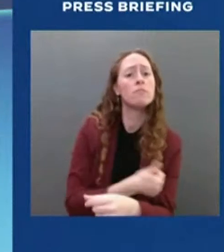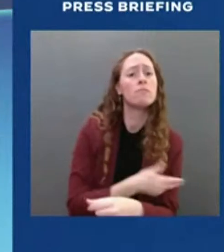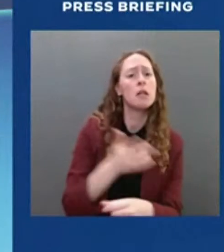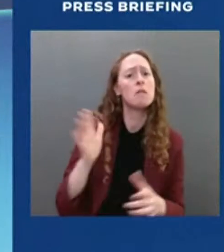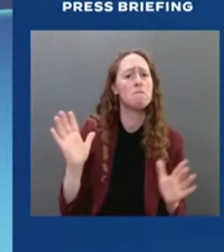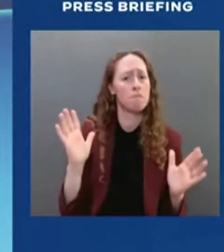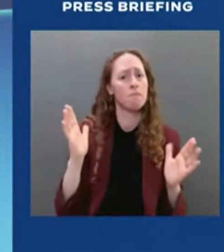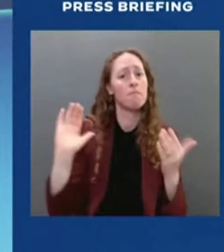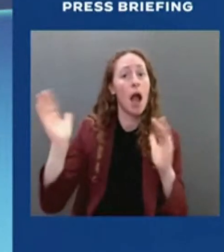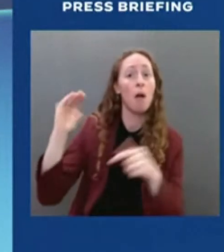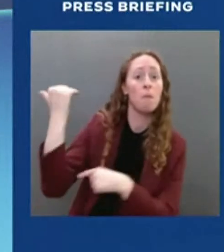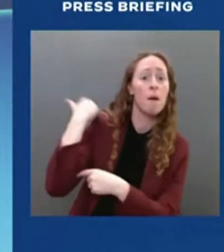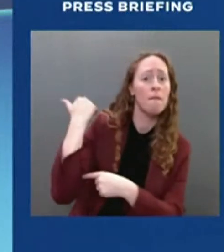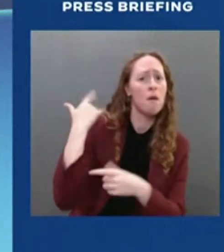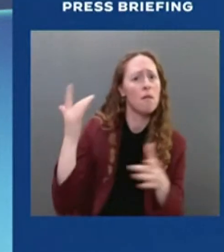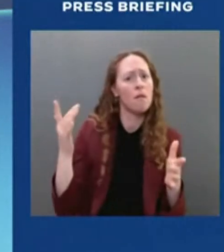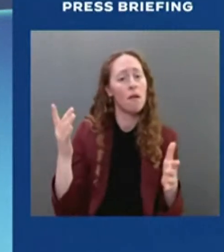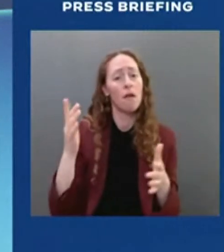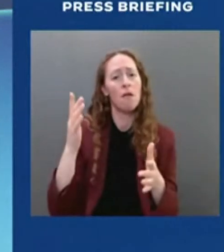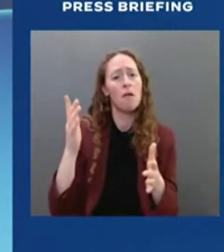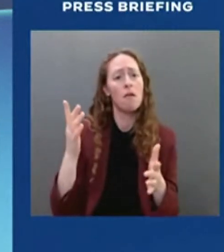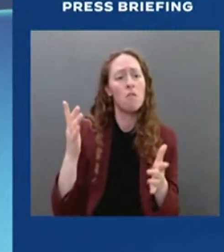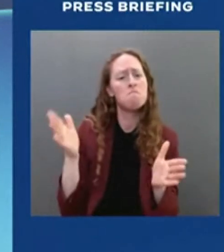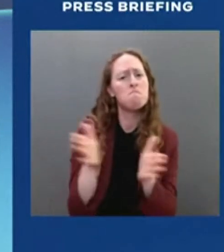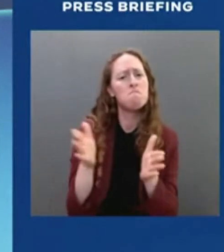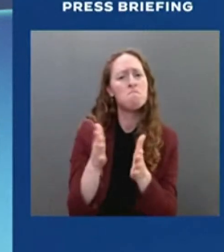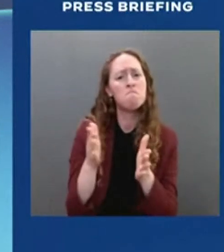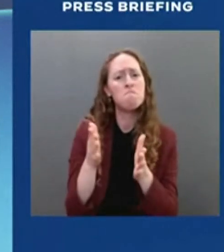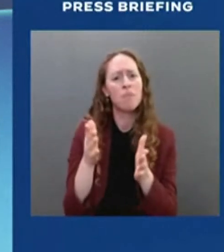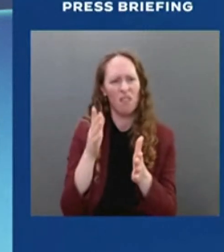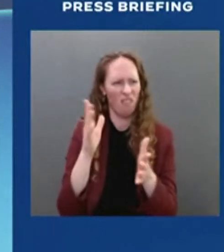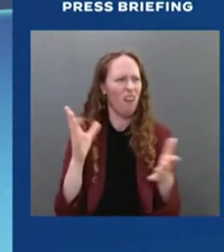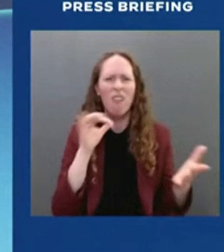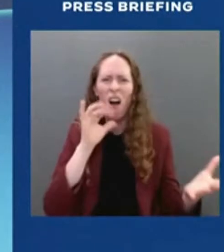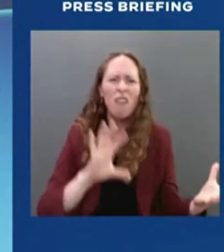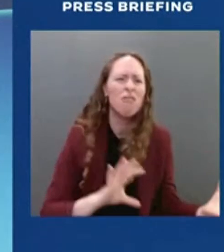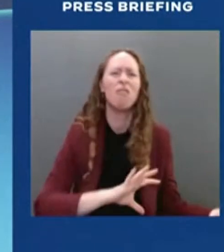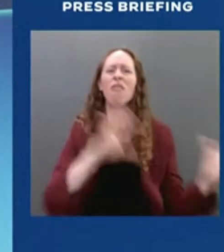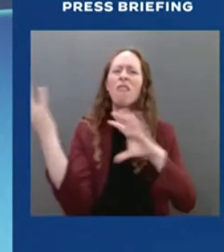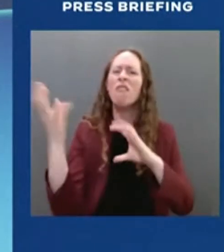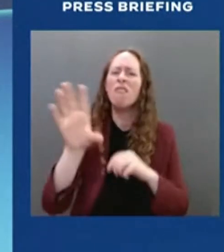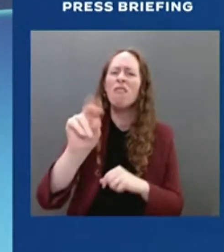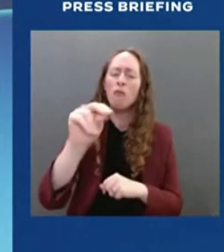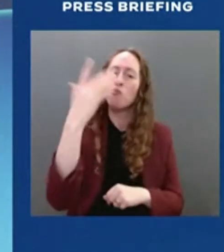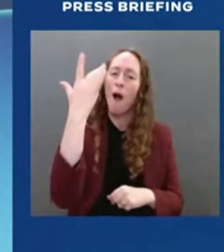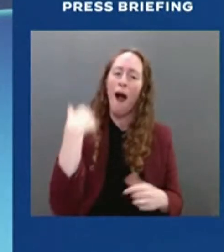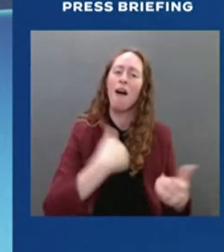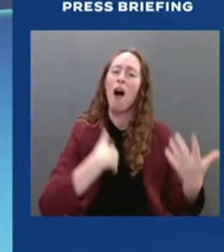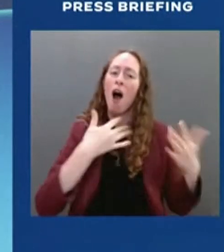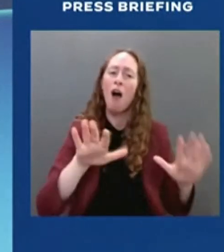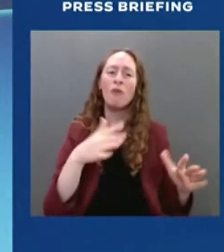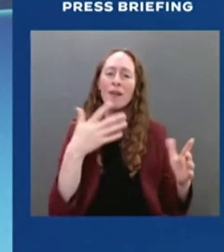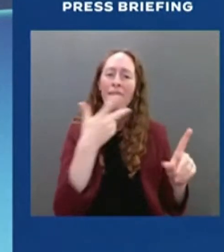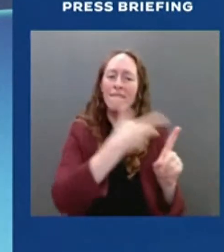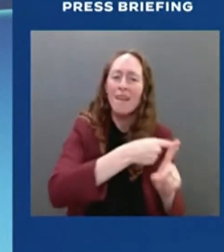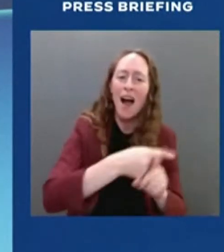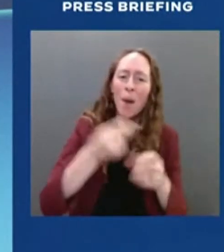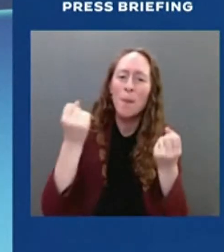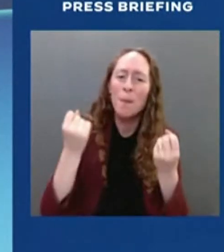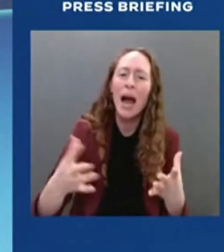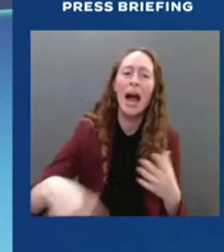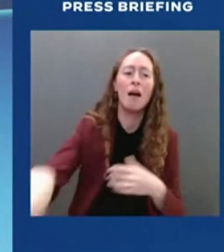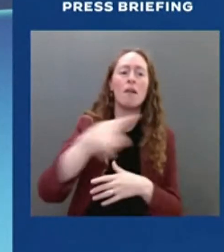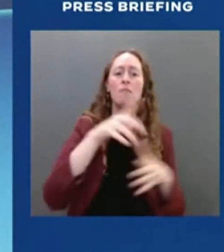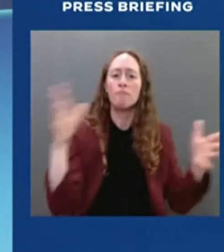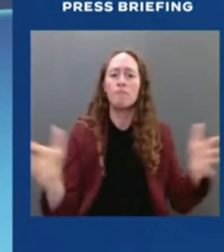large part due to our successful vaccination program, our efforts to get people boosted, and our incredibly focused effort on making sure